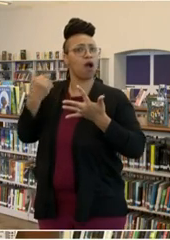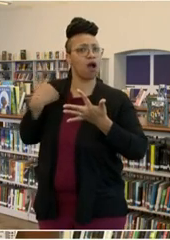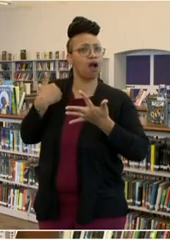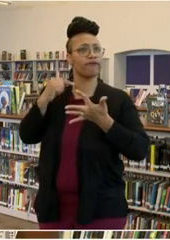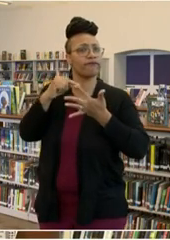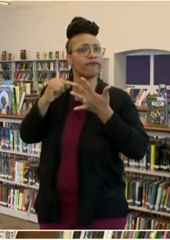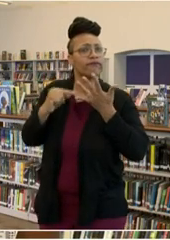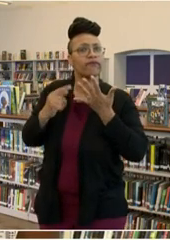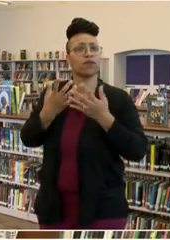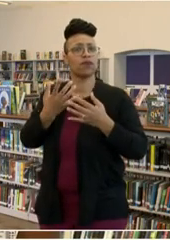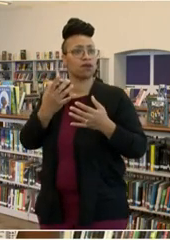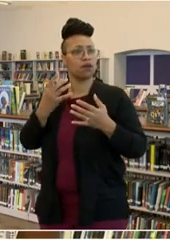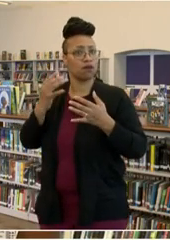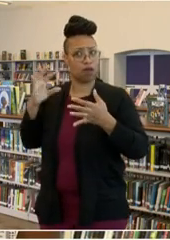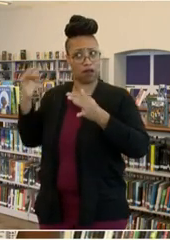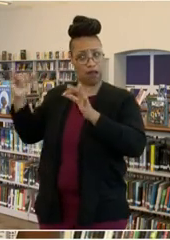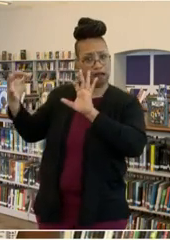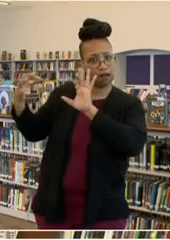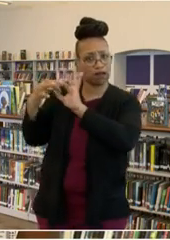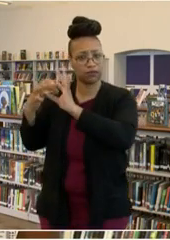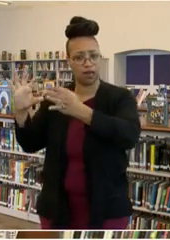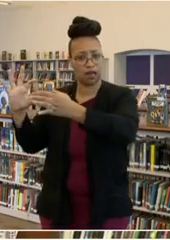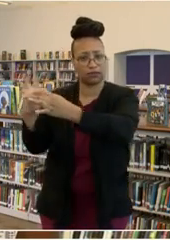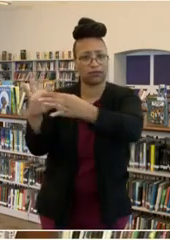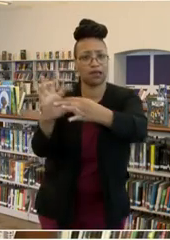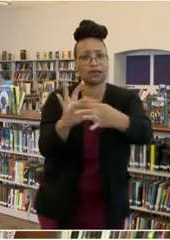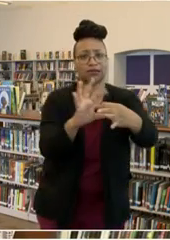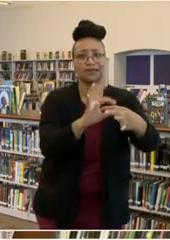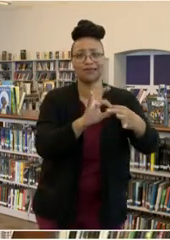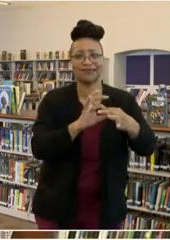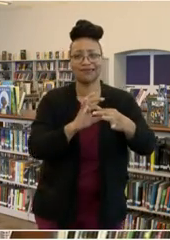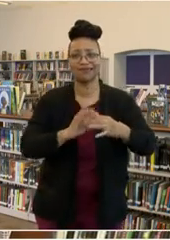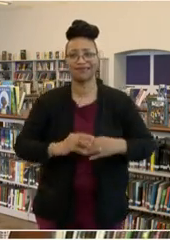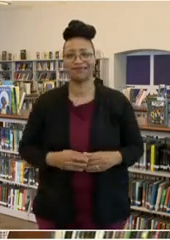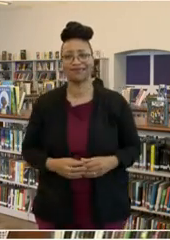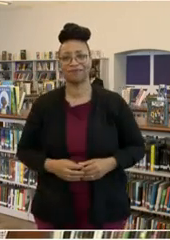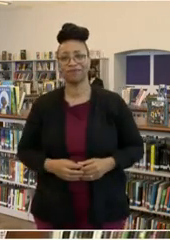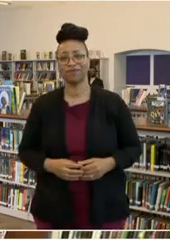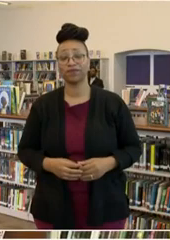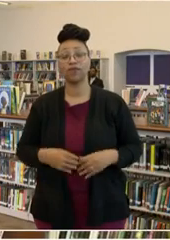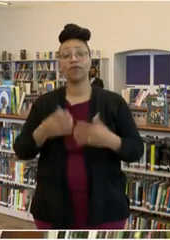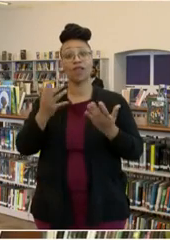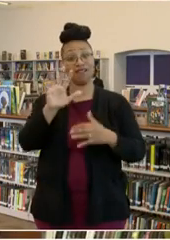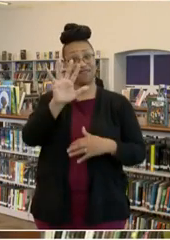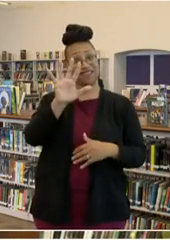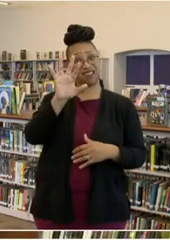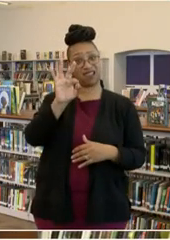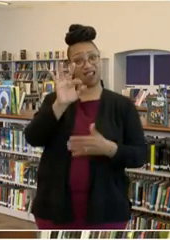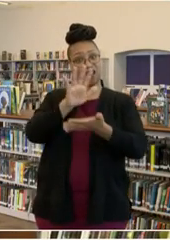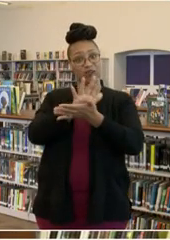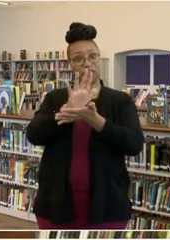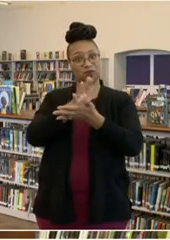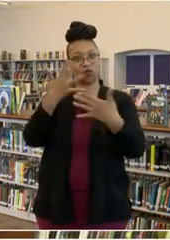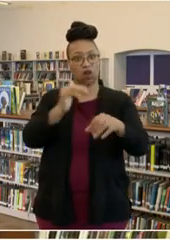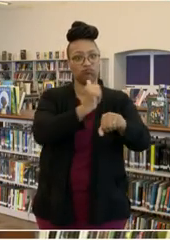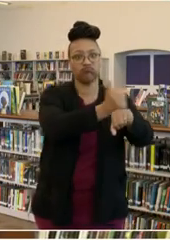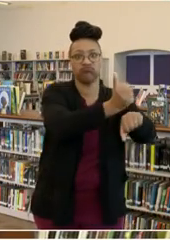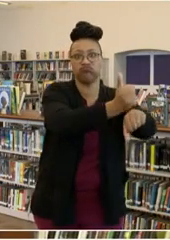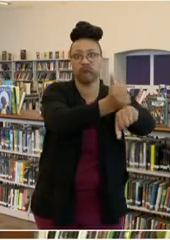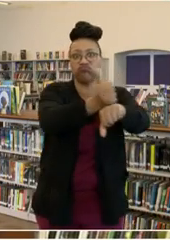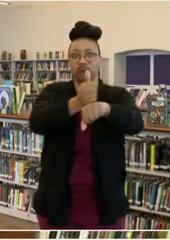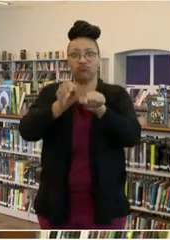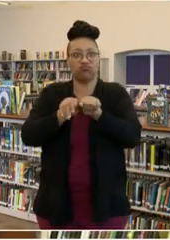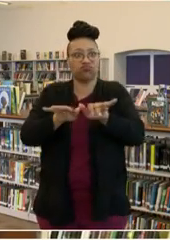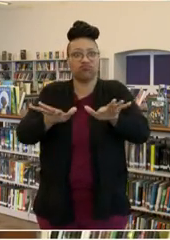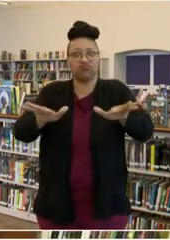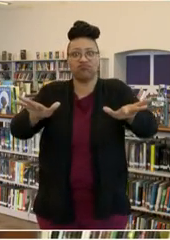this year. And today we're announcing 9 organizations that will get an additional round of funding.